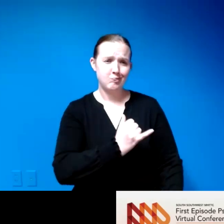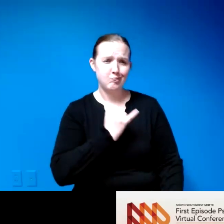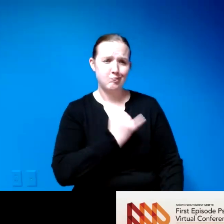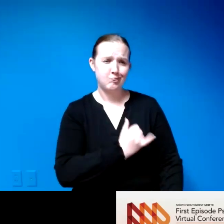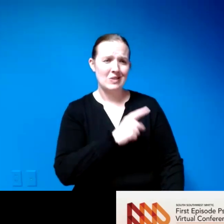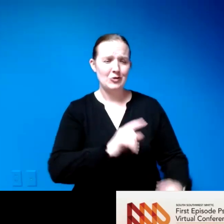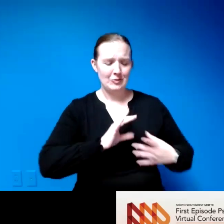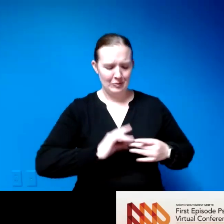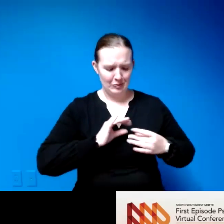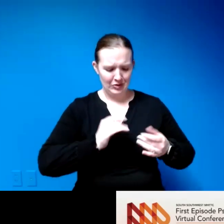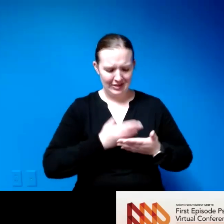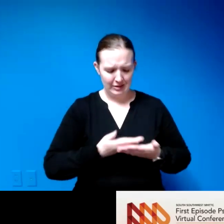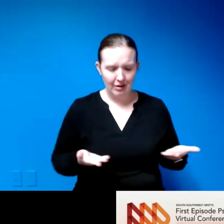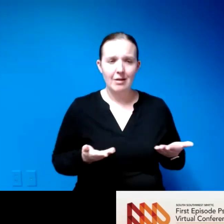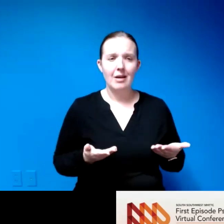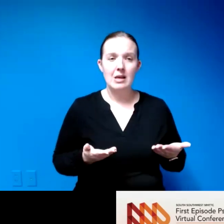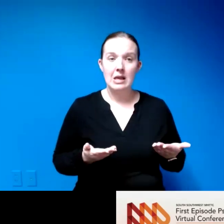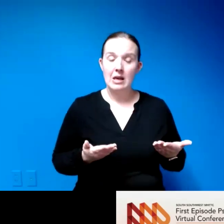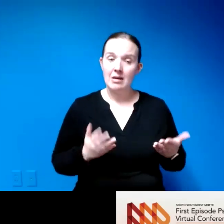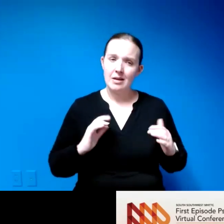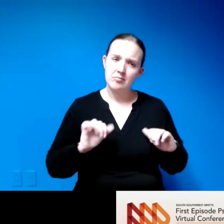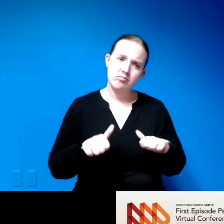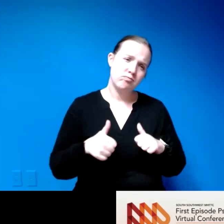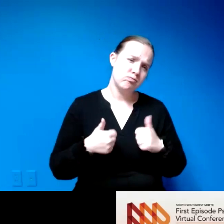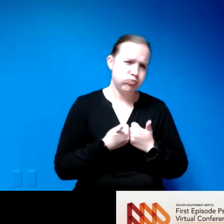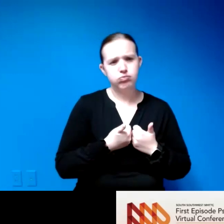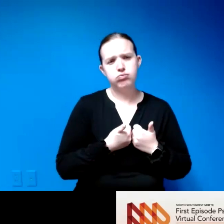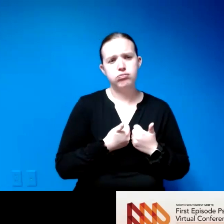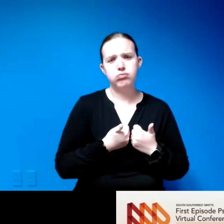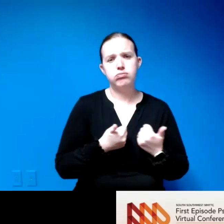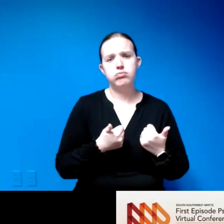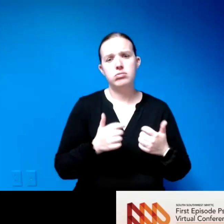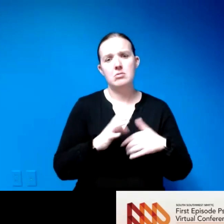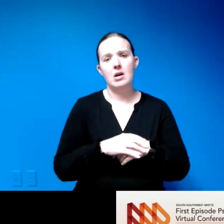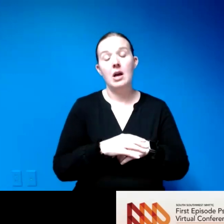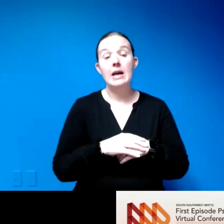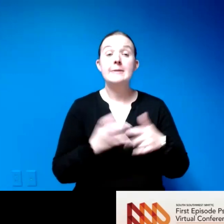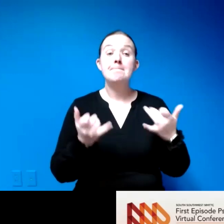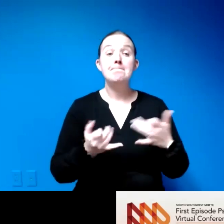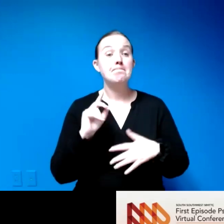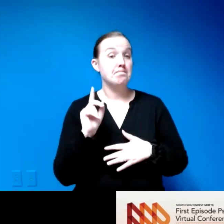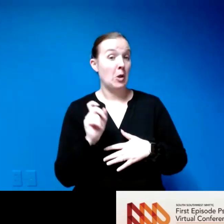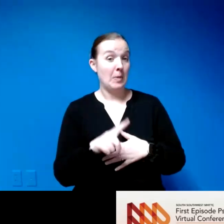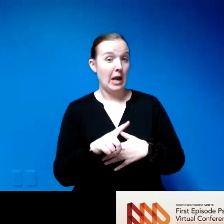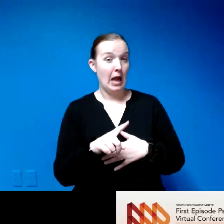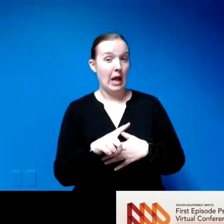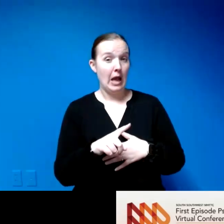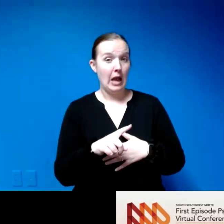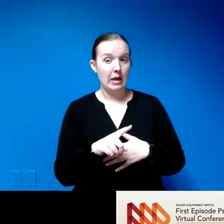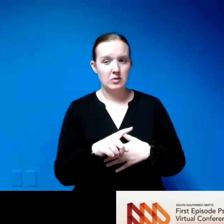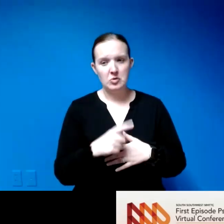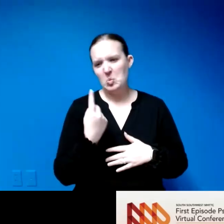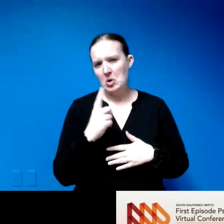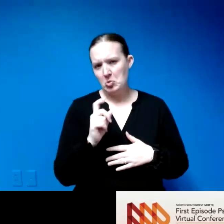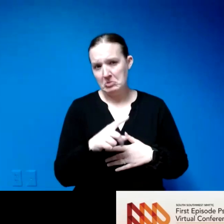about some of the things that make this challenging. I'm going to ask kind of one of them and just see if